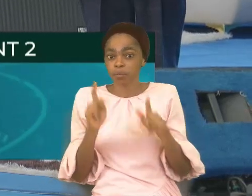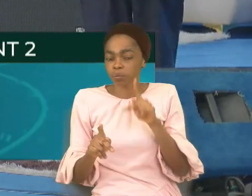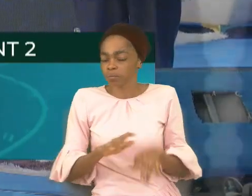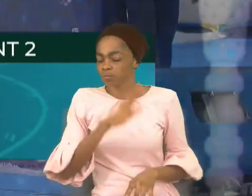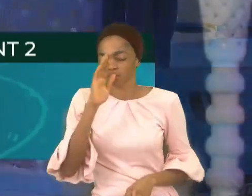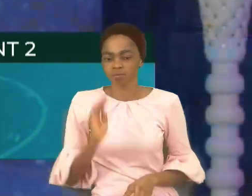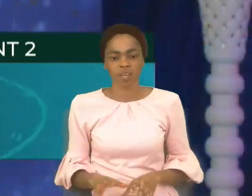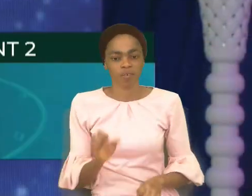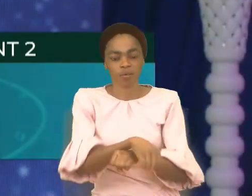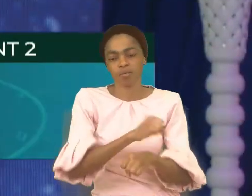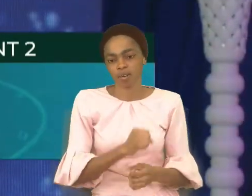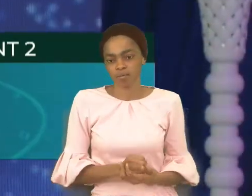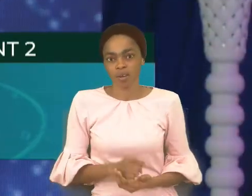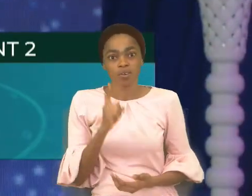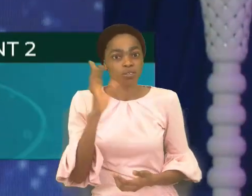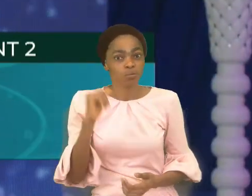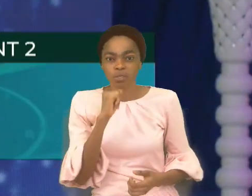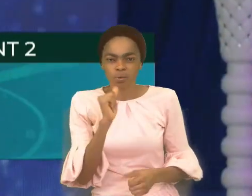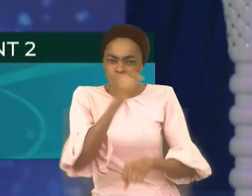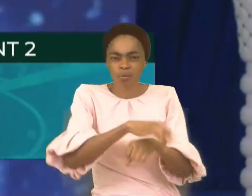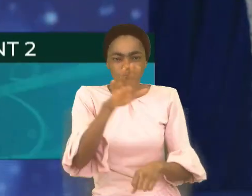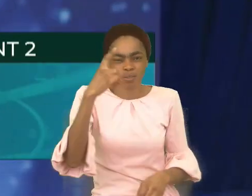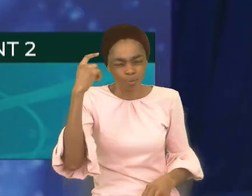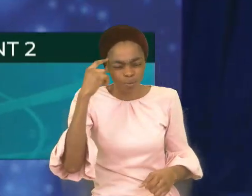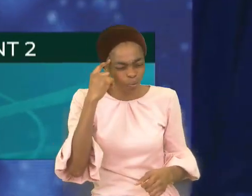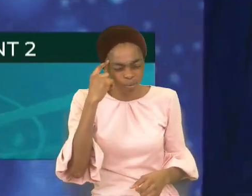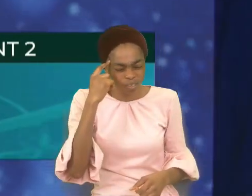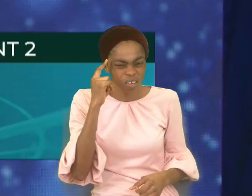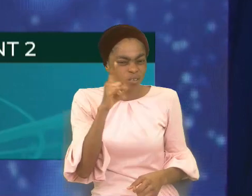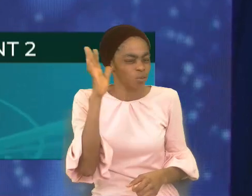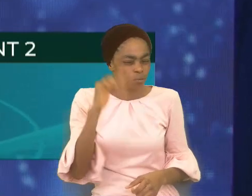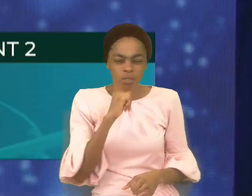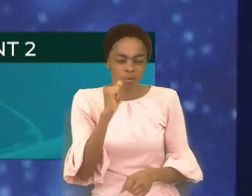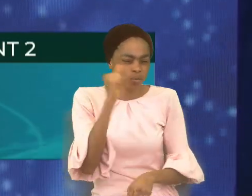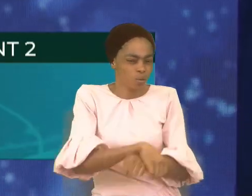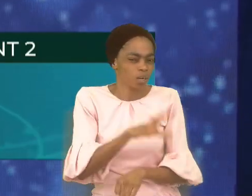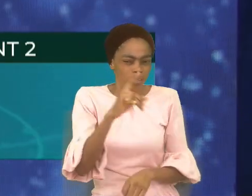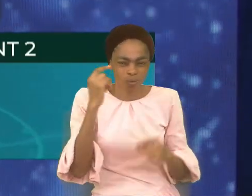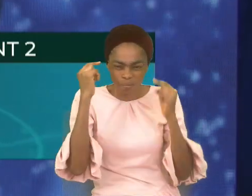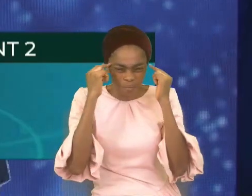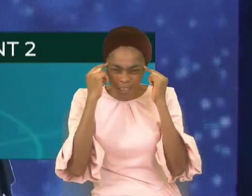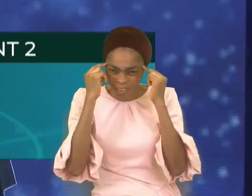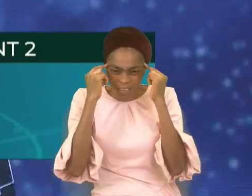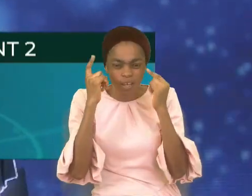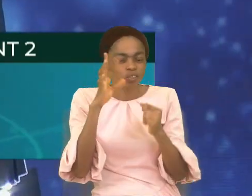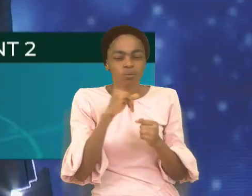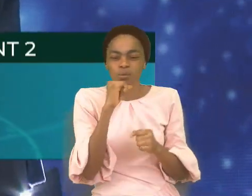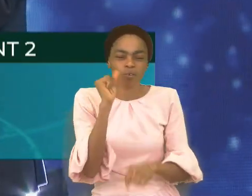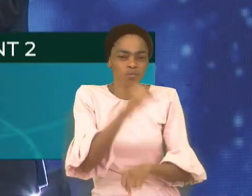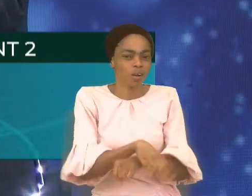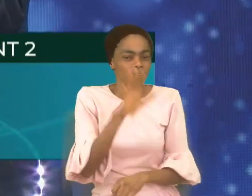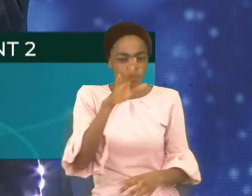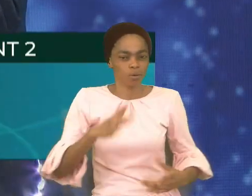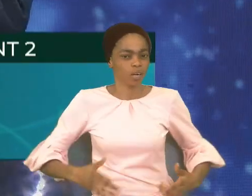will not conquer your mind. You will not conquer your life. You will not conquer your environment. You will not